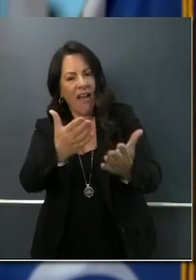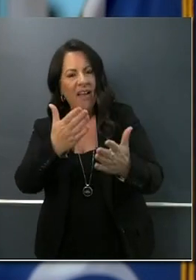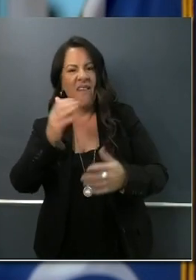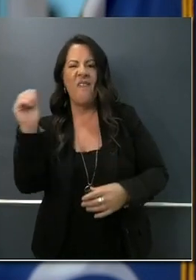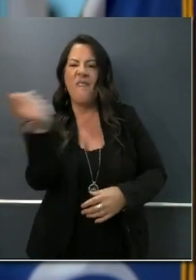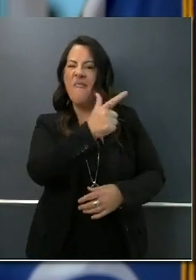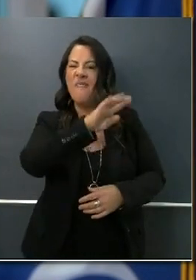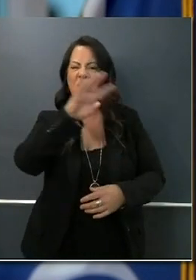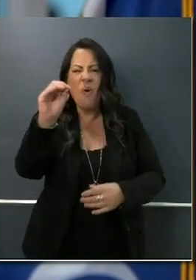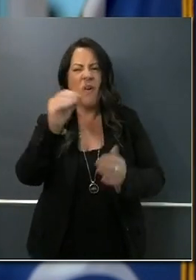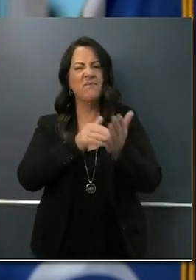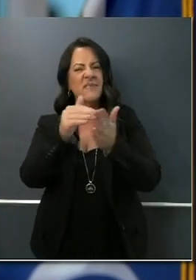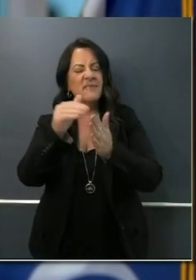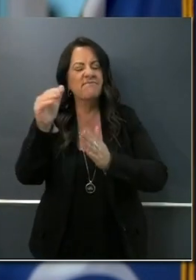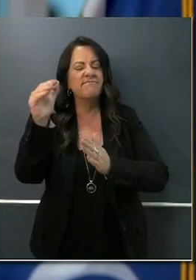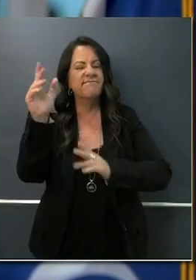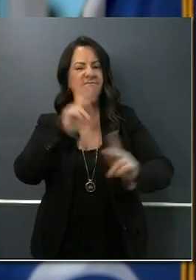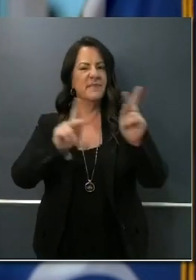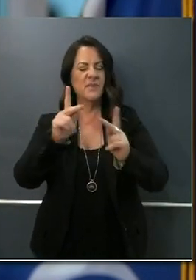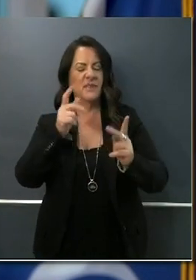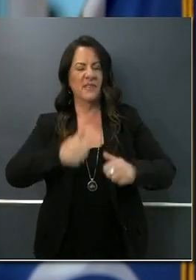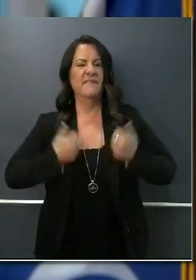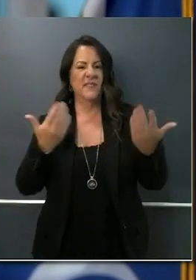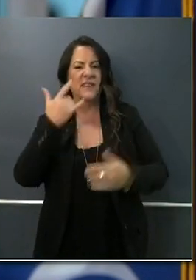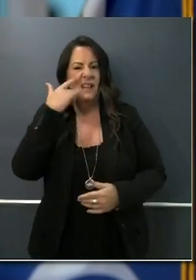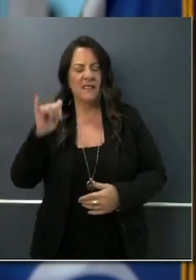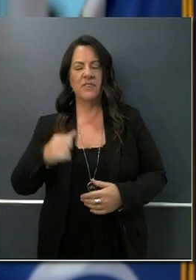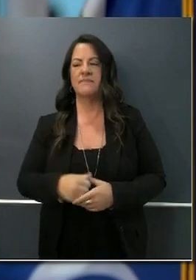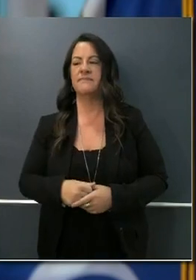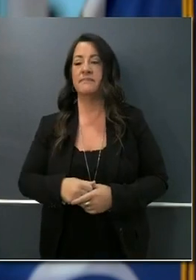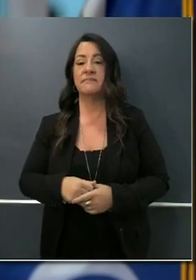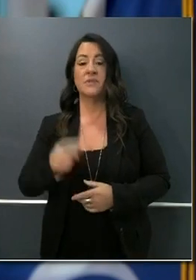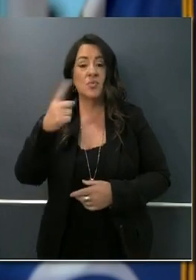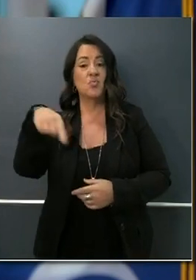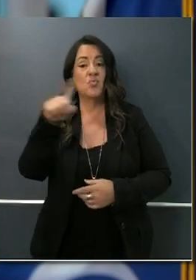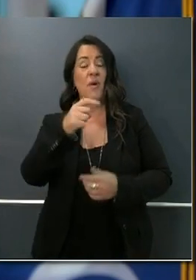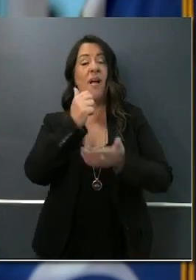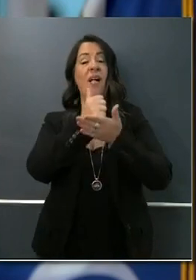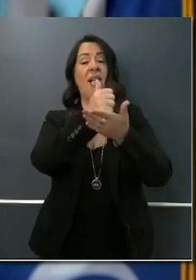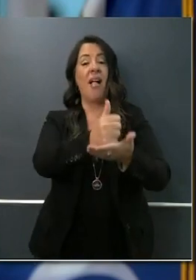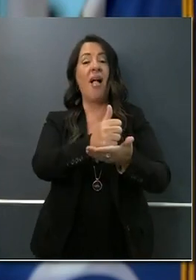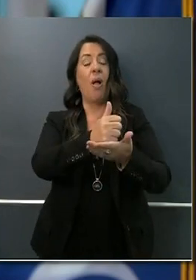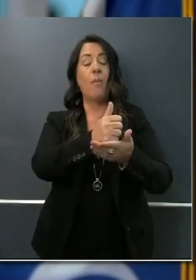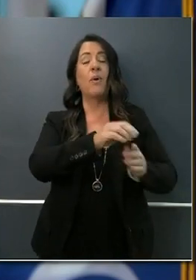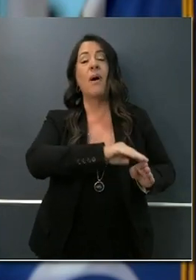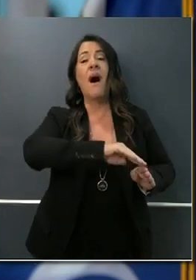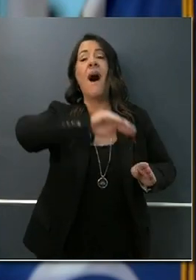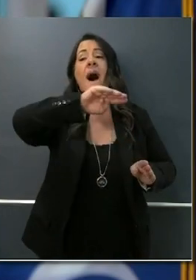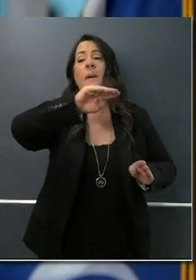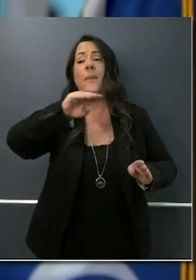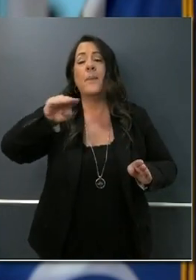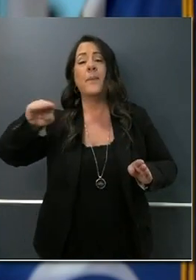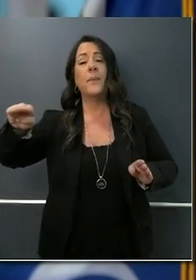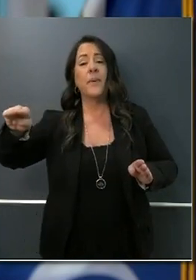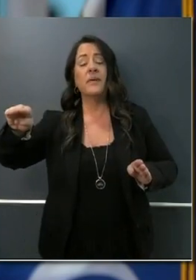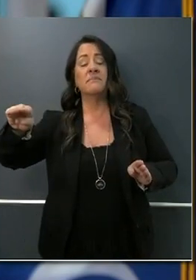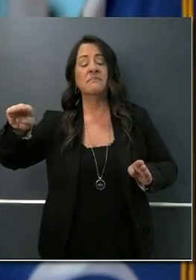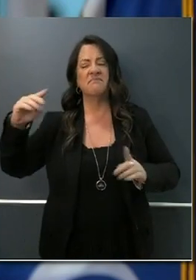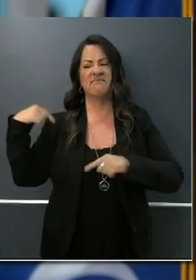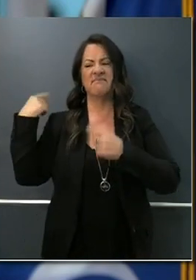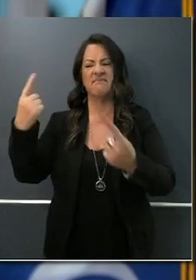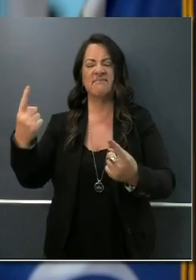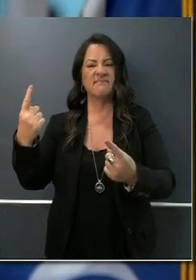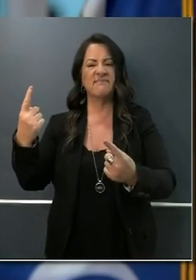the course of the last number of weeks have not only bent the curve in the state of California, but stabilized it. We have made real